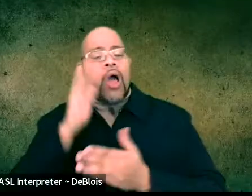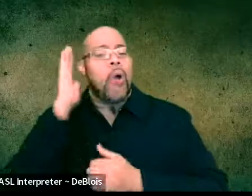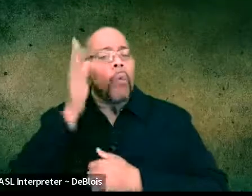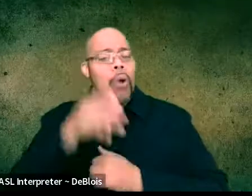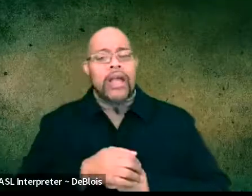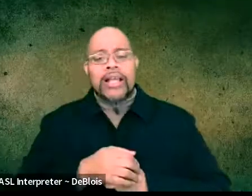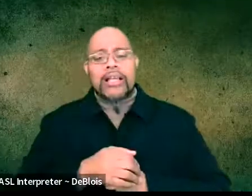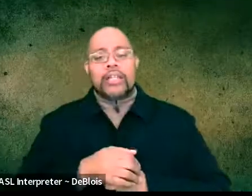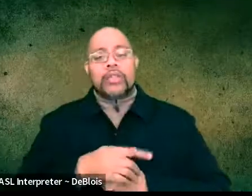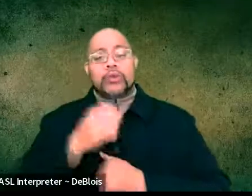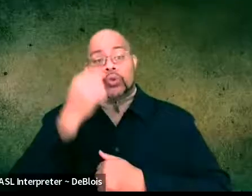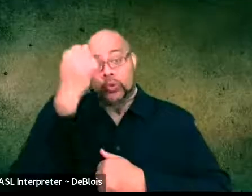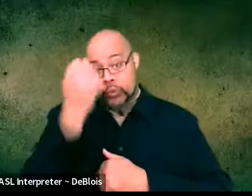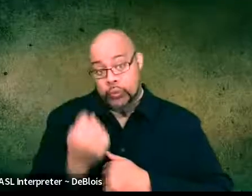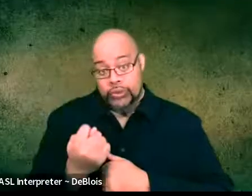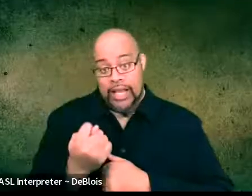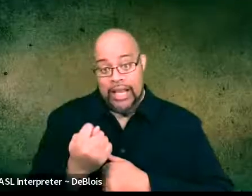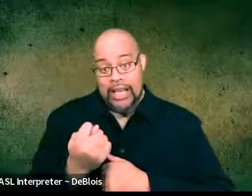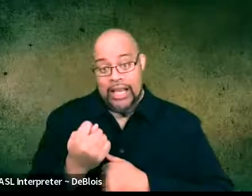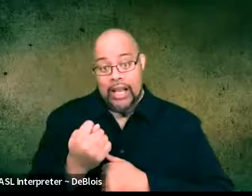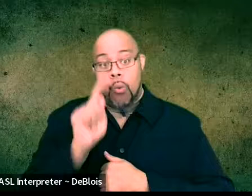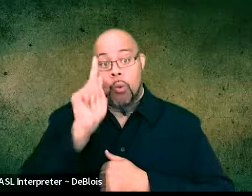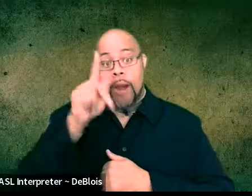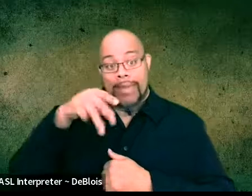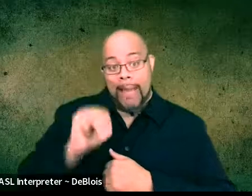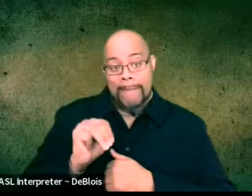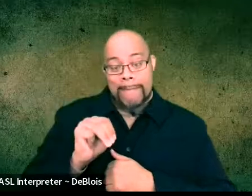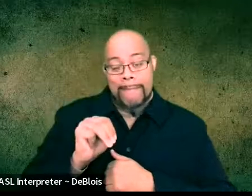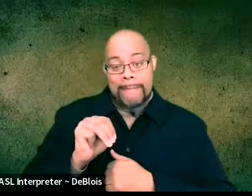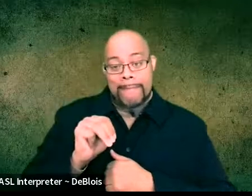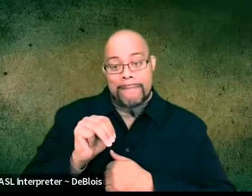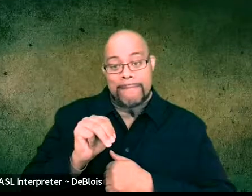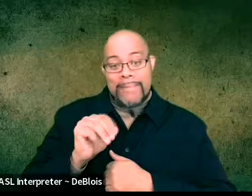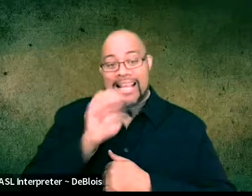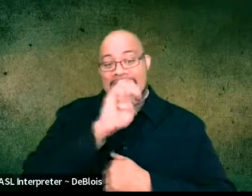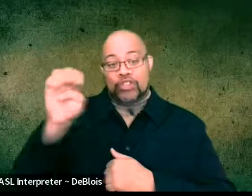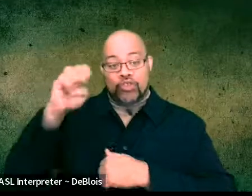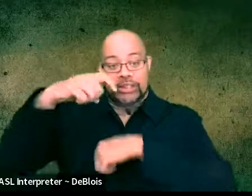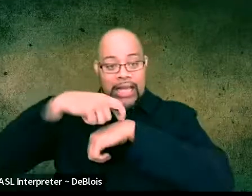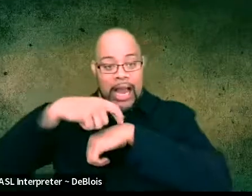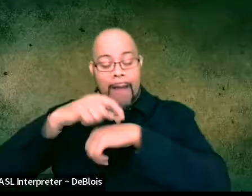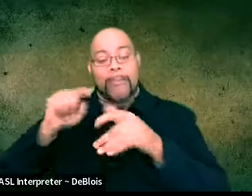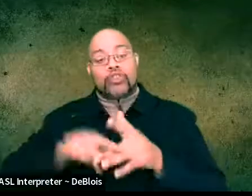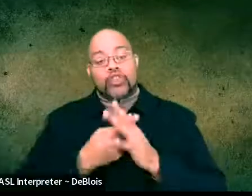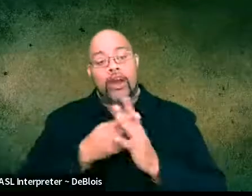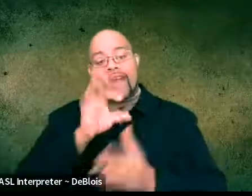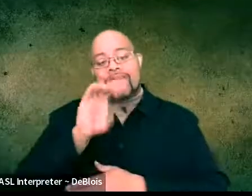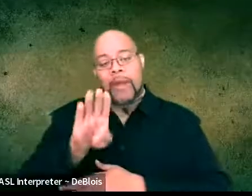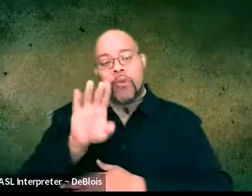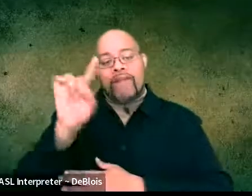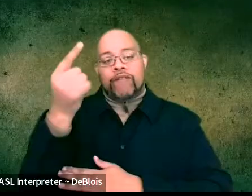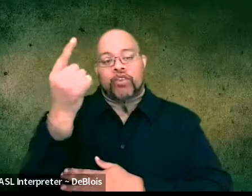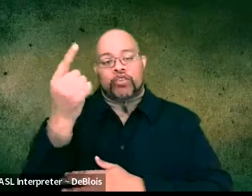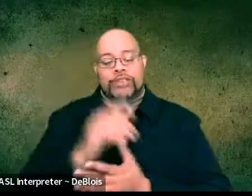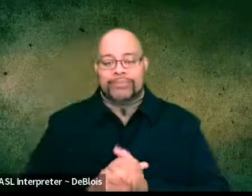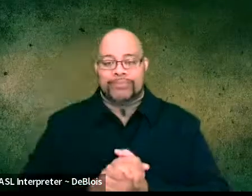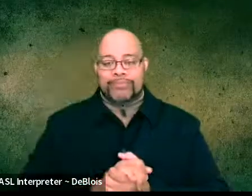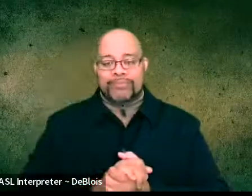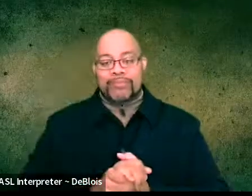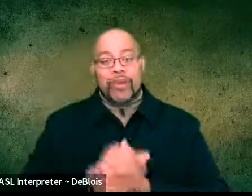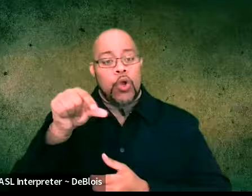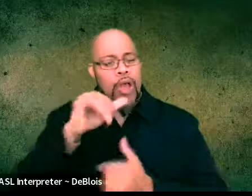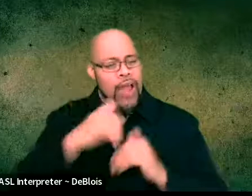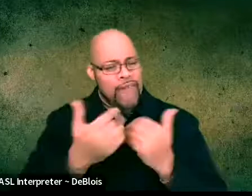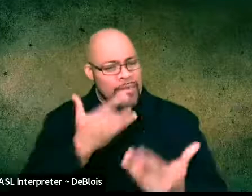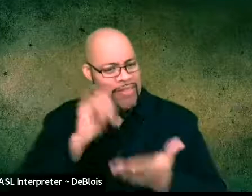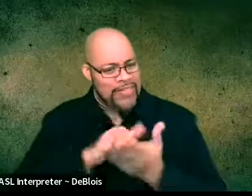be Tuesdays, 1 p.m. Eastern time, starting February 1st. So Q, how you feel